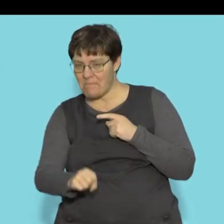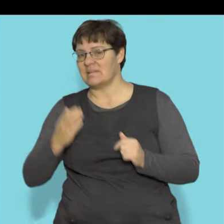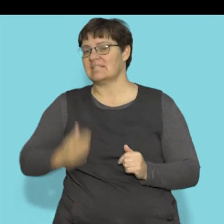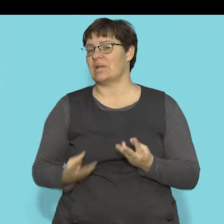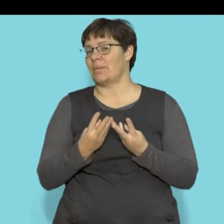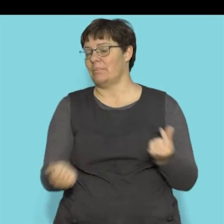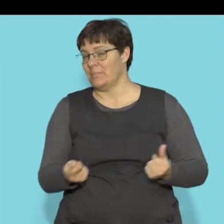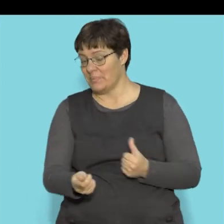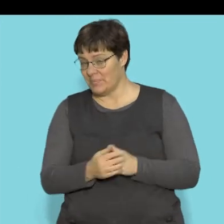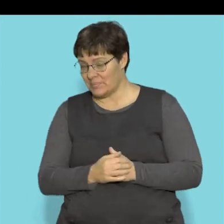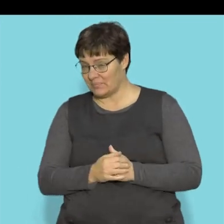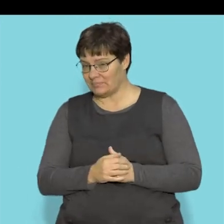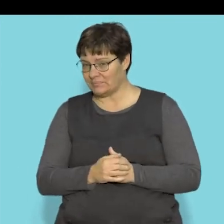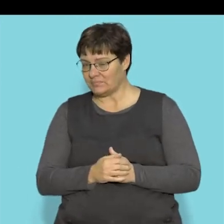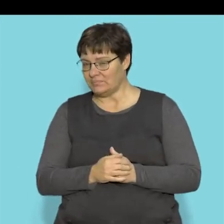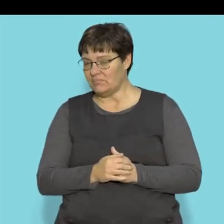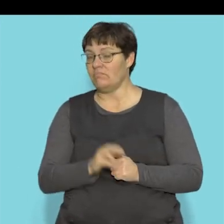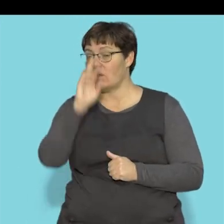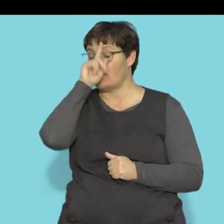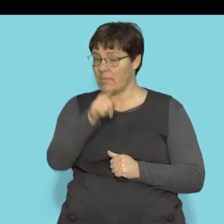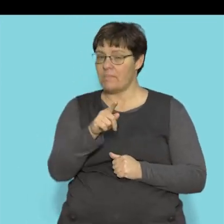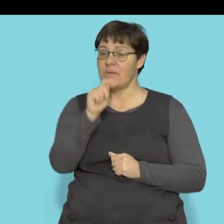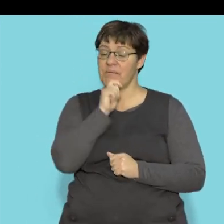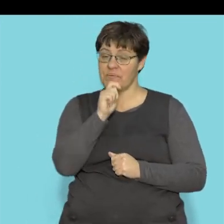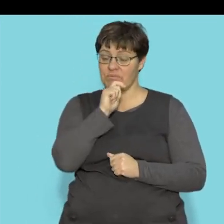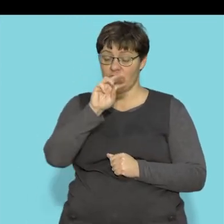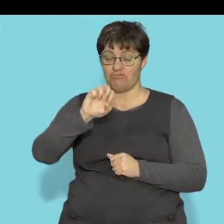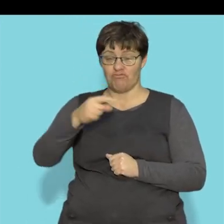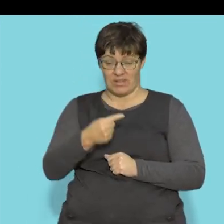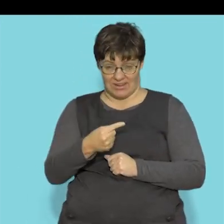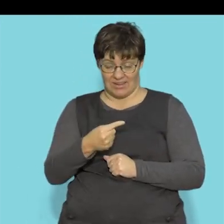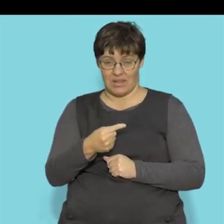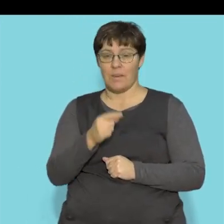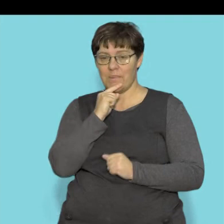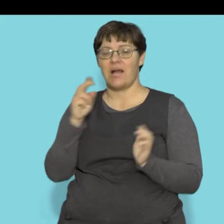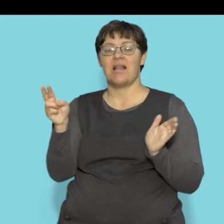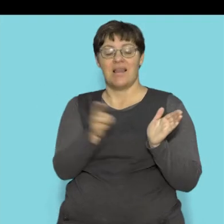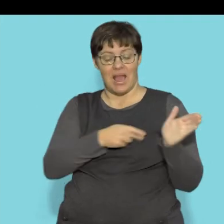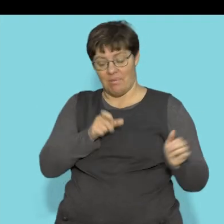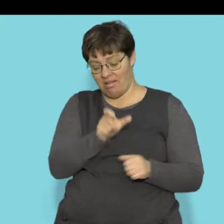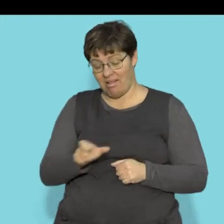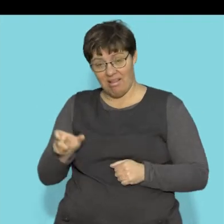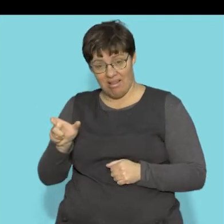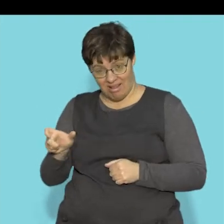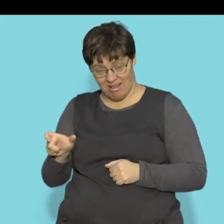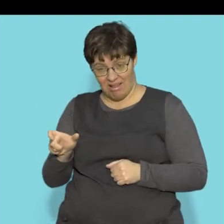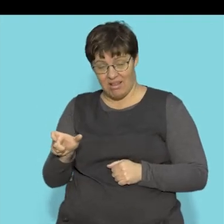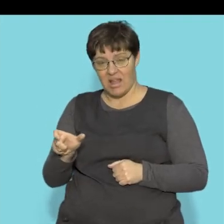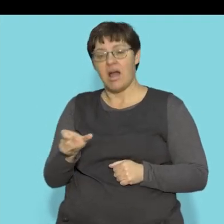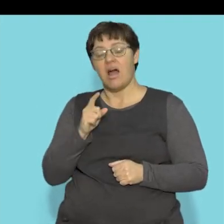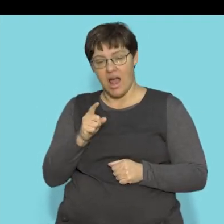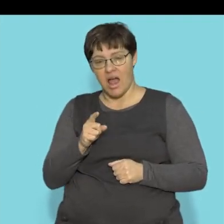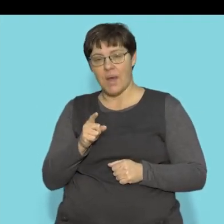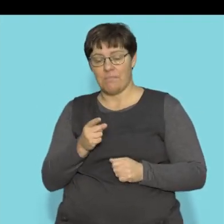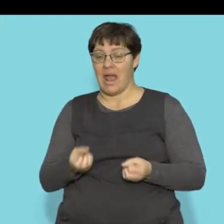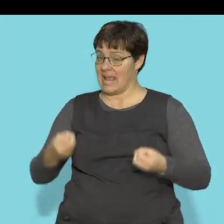sides. So always just a reminder, when I am using trig ratios, I have to label my sides relative to